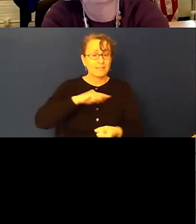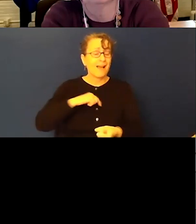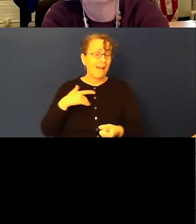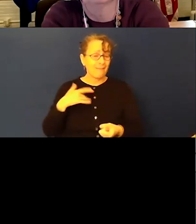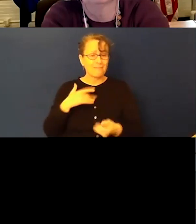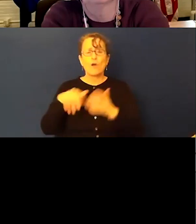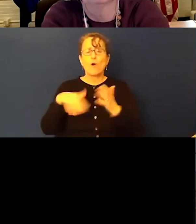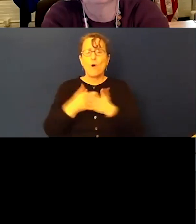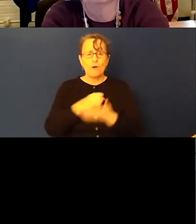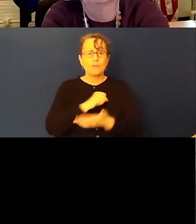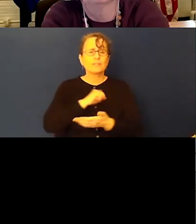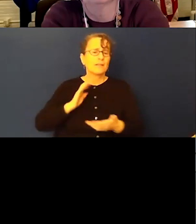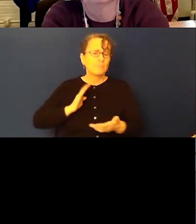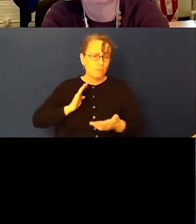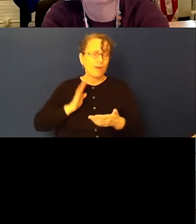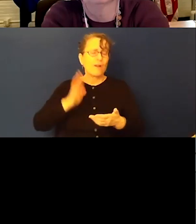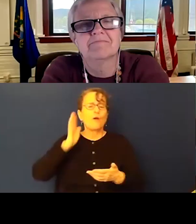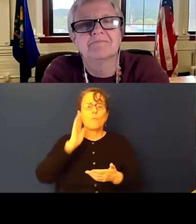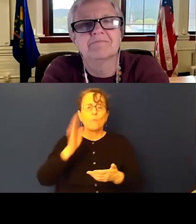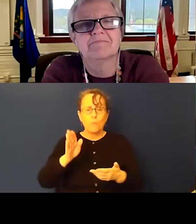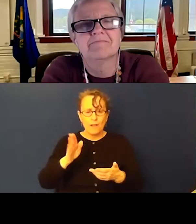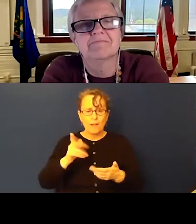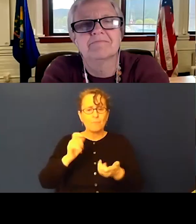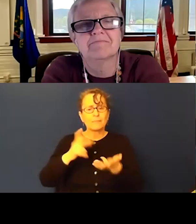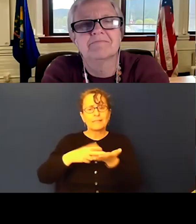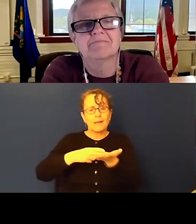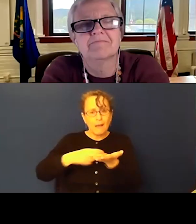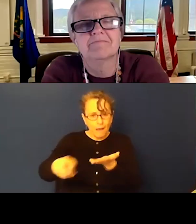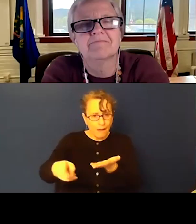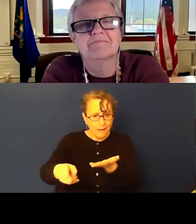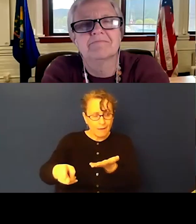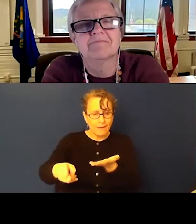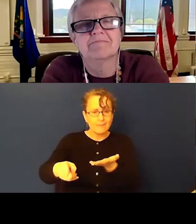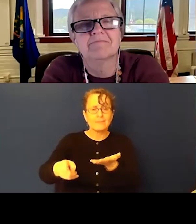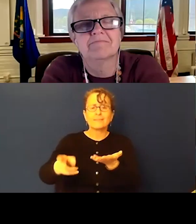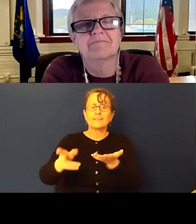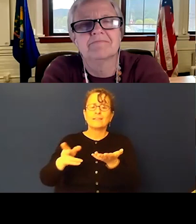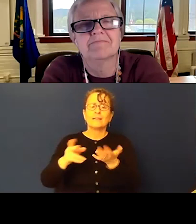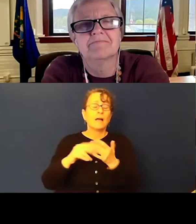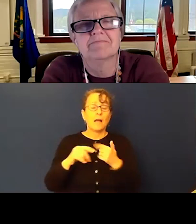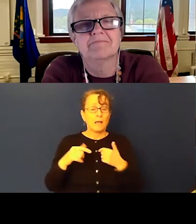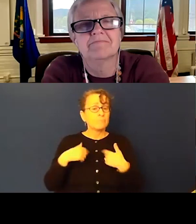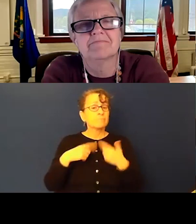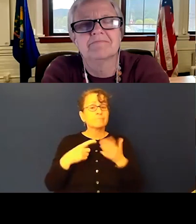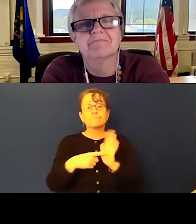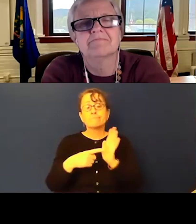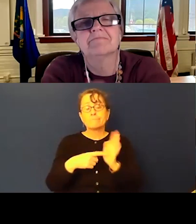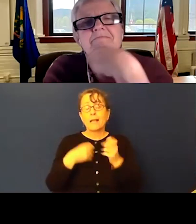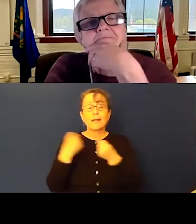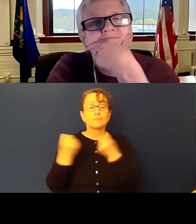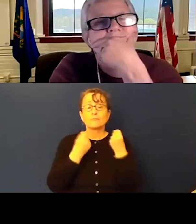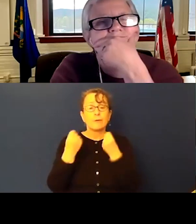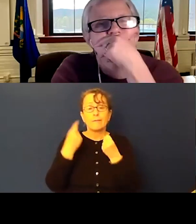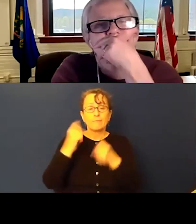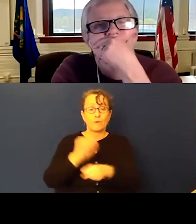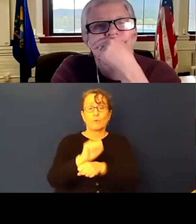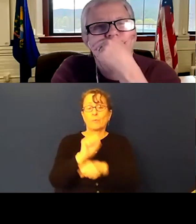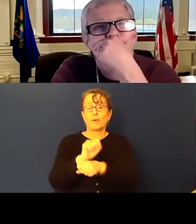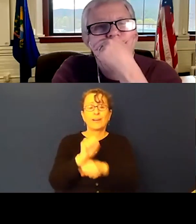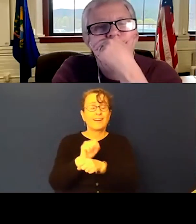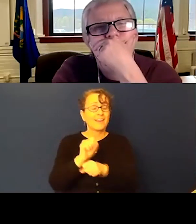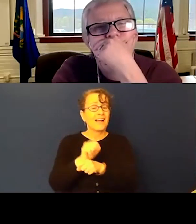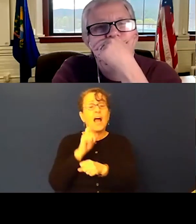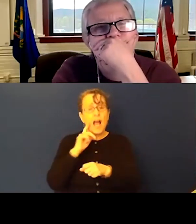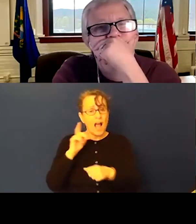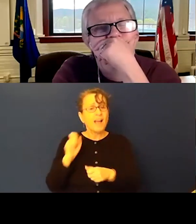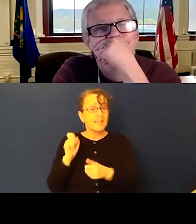for what we needed to submit for. I don't know, like I drive around for work sometimes and I don't submit those miles because it's like, I like driving and it's